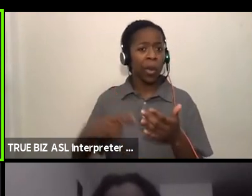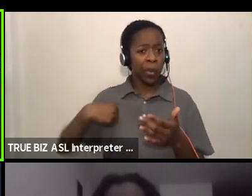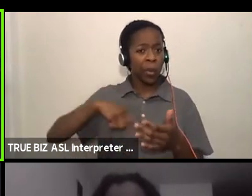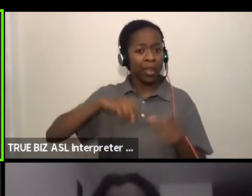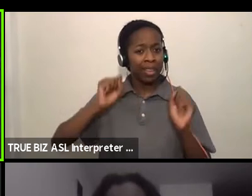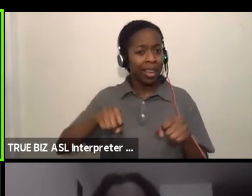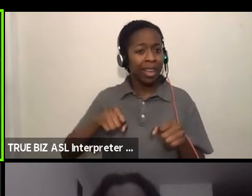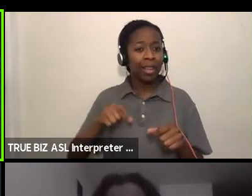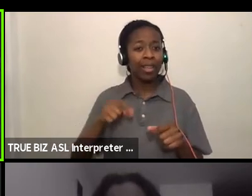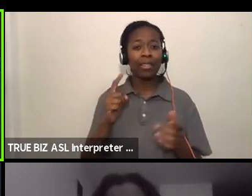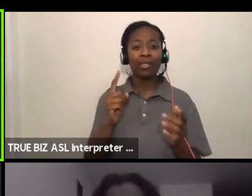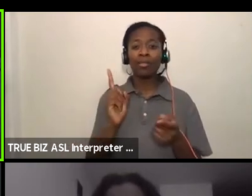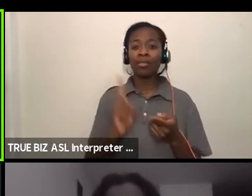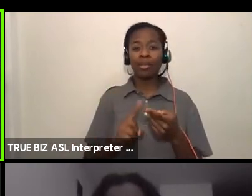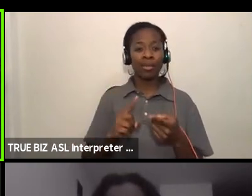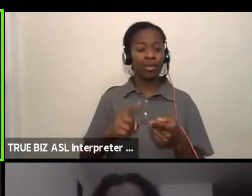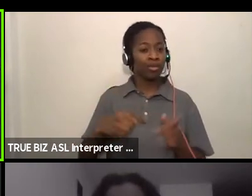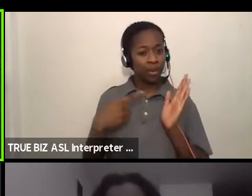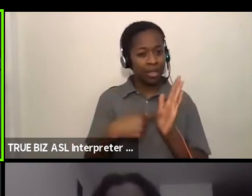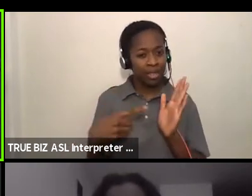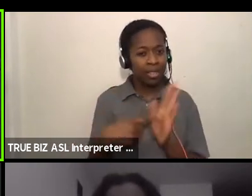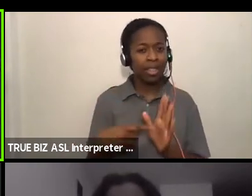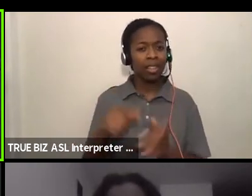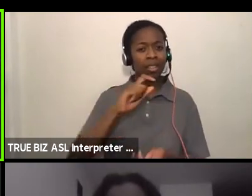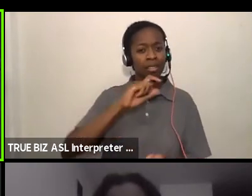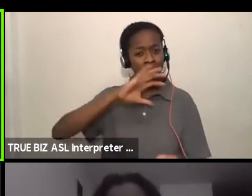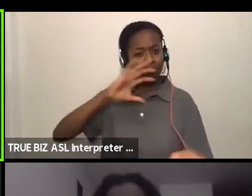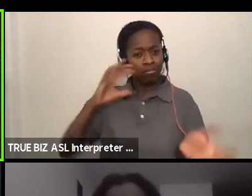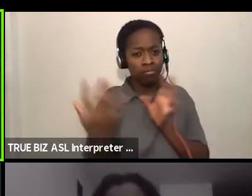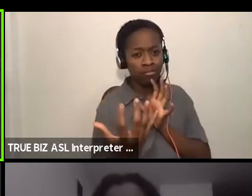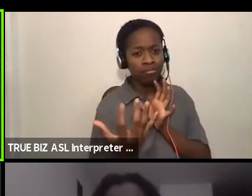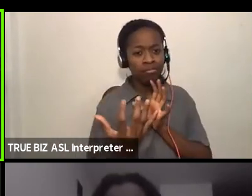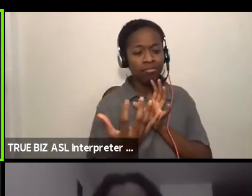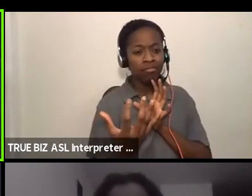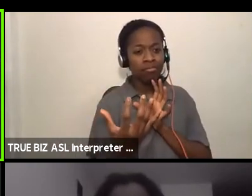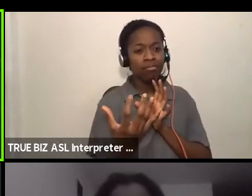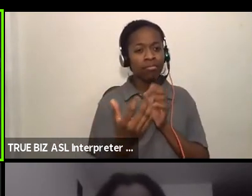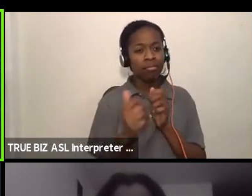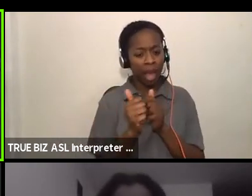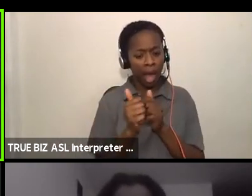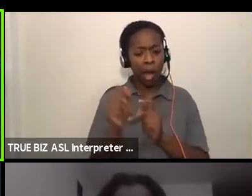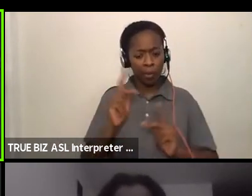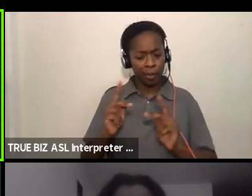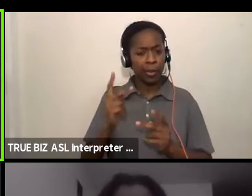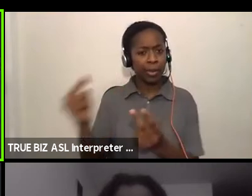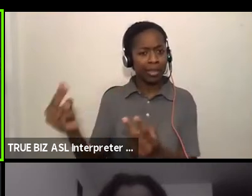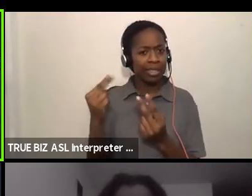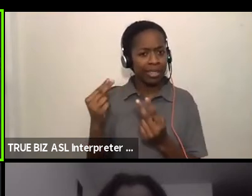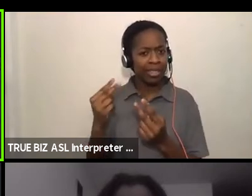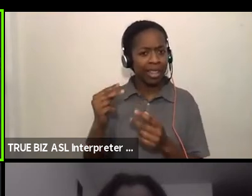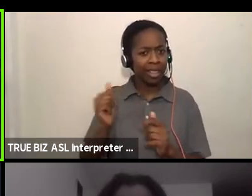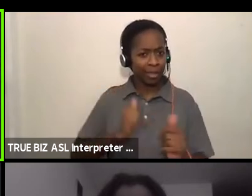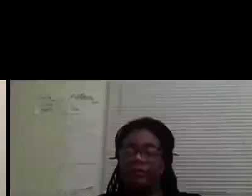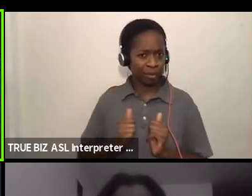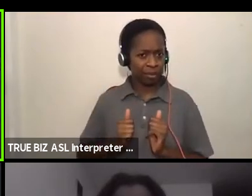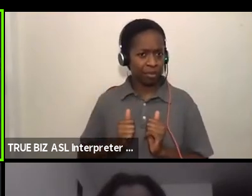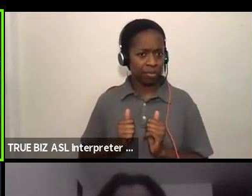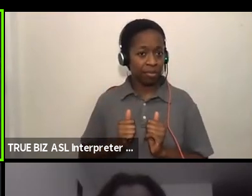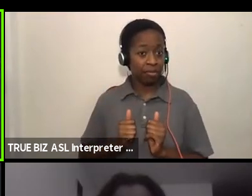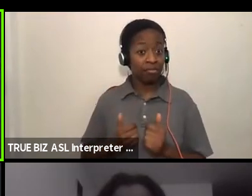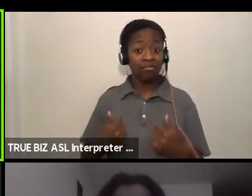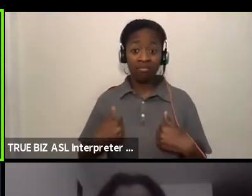of be out there and to really shift and change, you know, the way that people see theater. Because I'm part